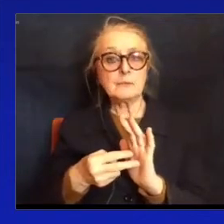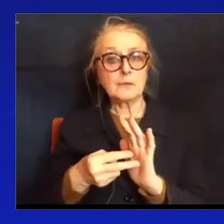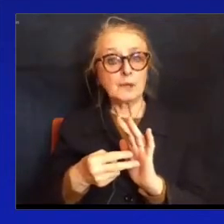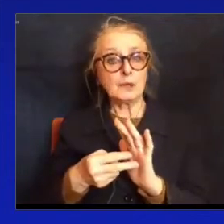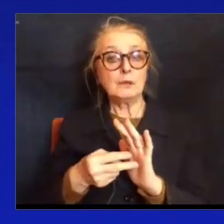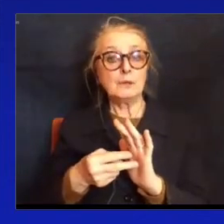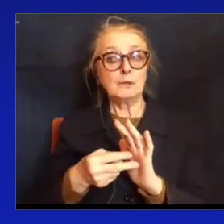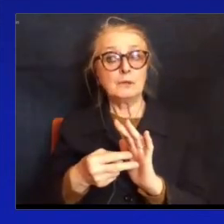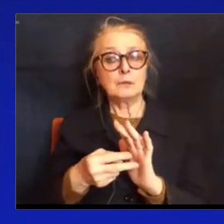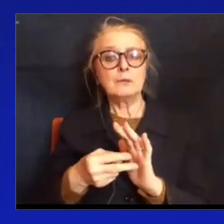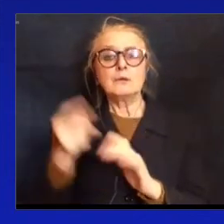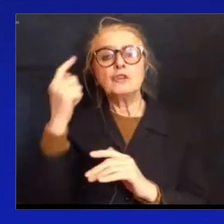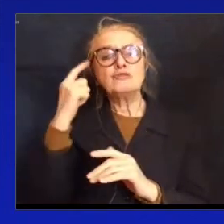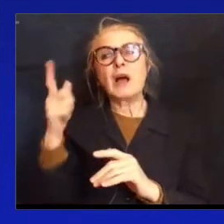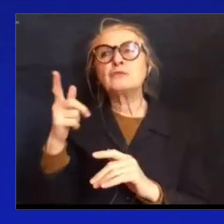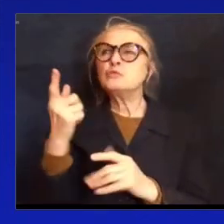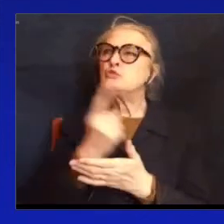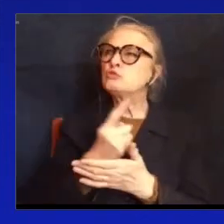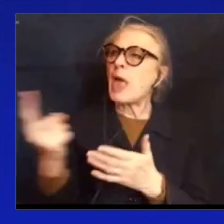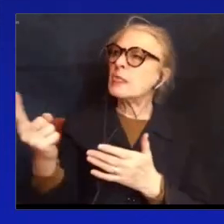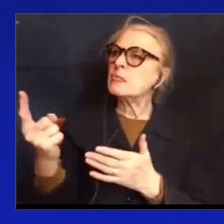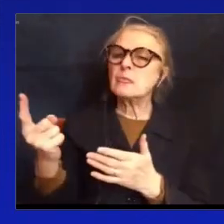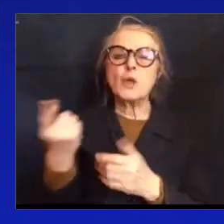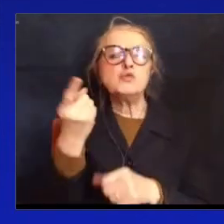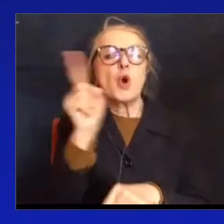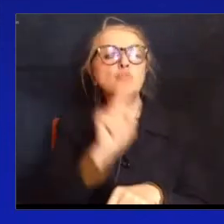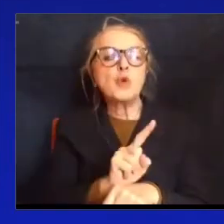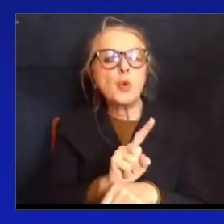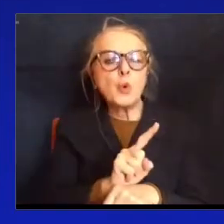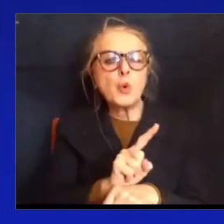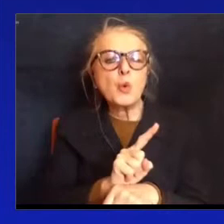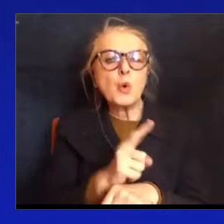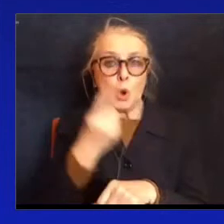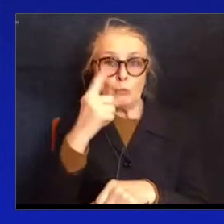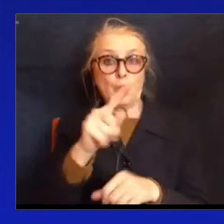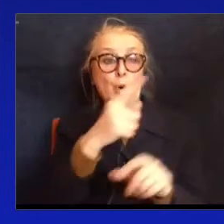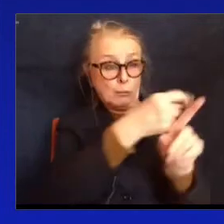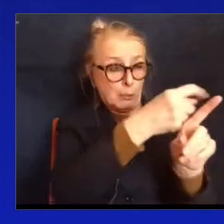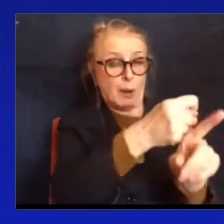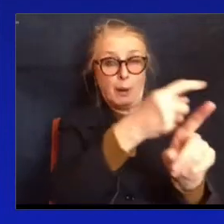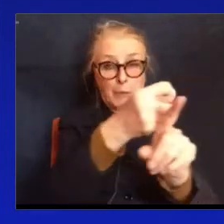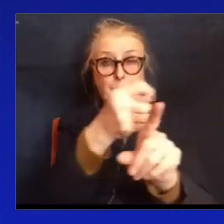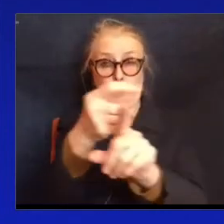11 days to do them all. So 11 days from Friday, we should be complete the second doses.